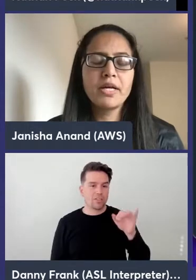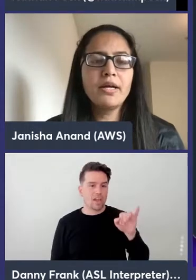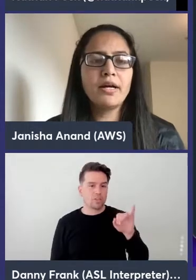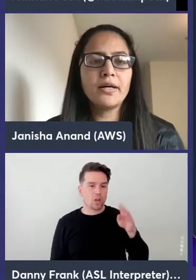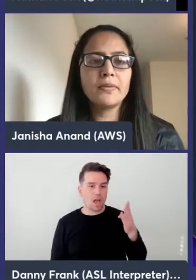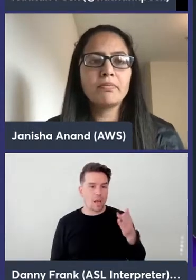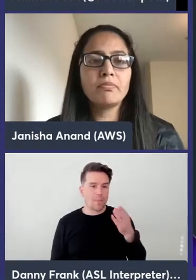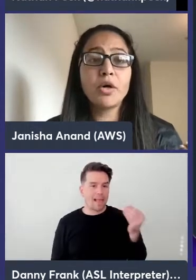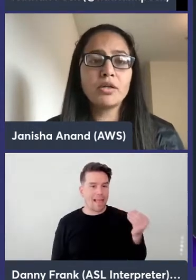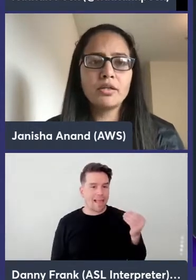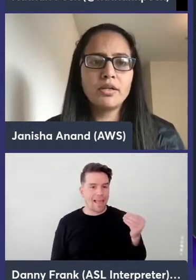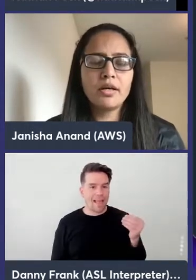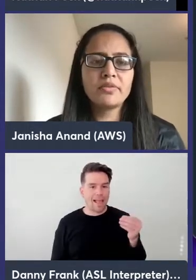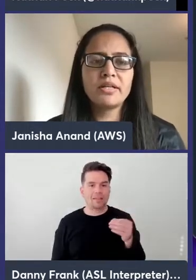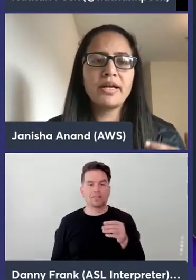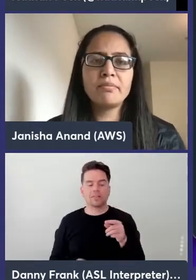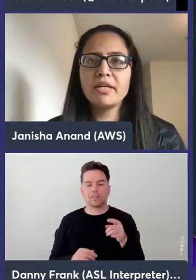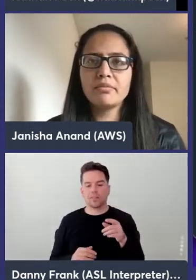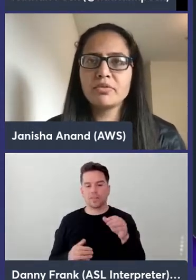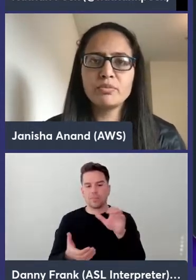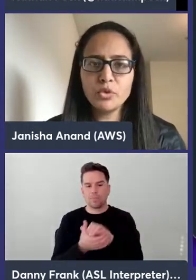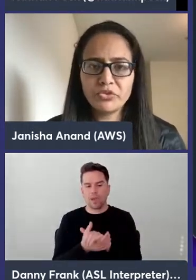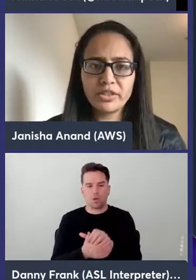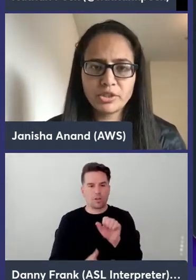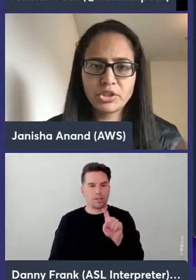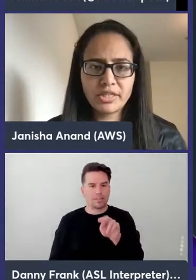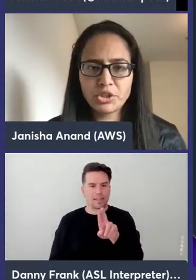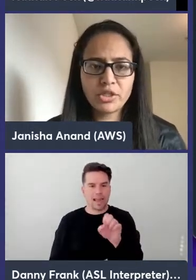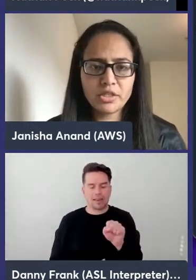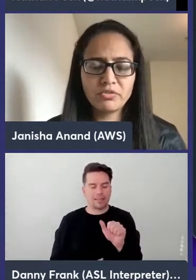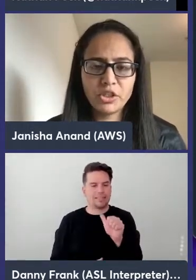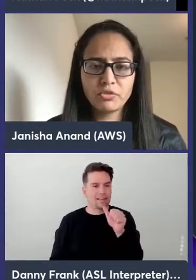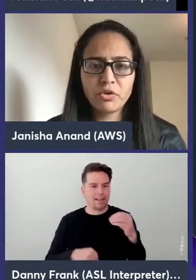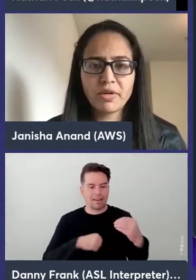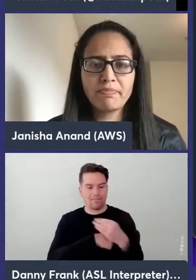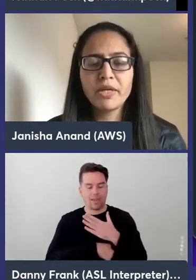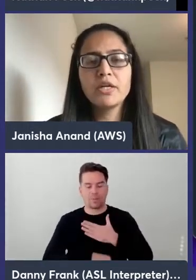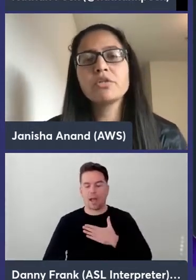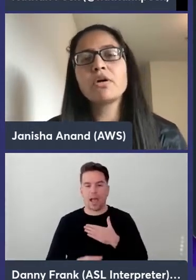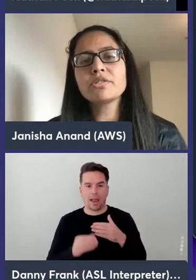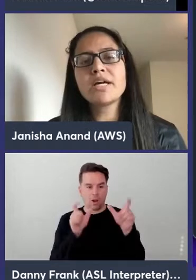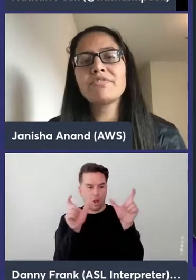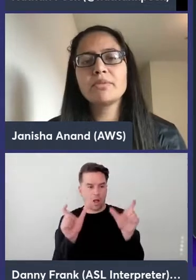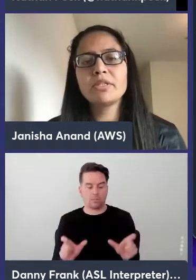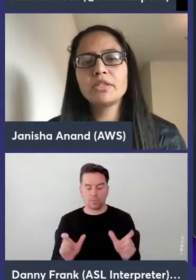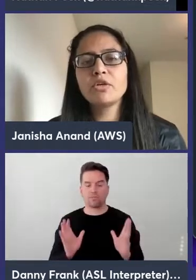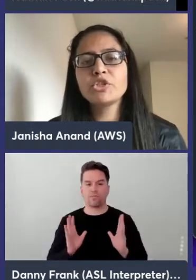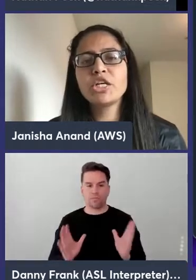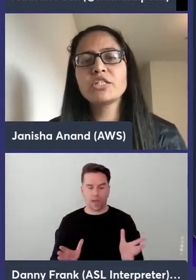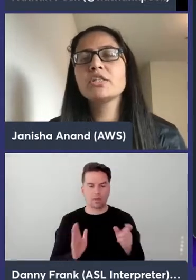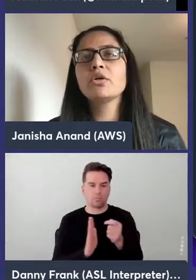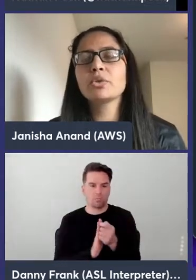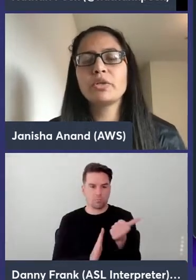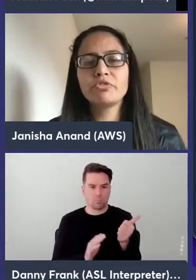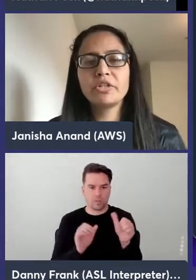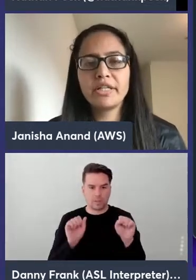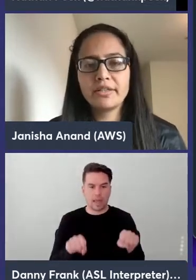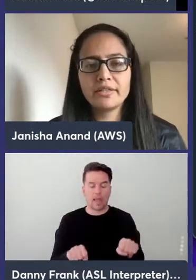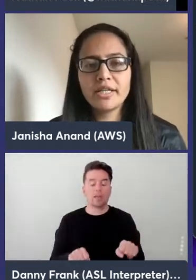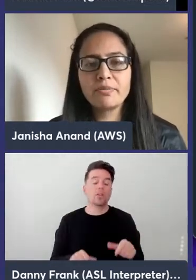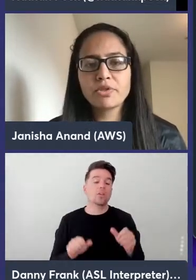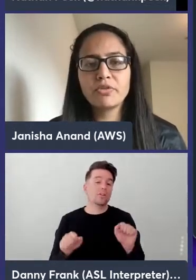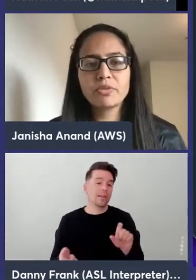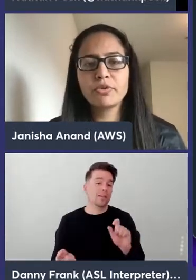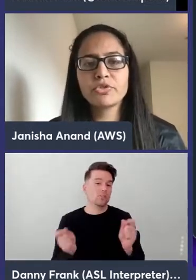my model, then I may remove it. It's just an extraneous feature for me. You also have the ability of changing the auto-infer